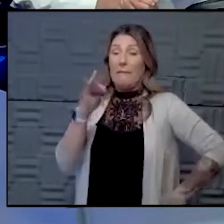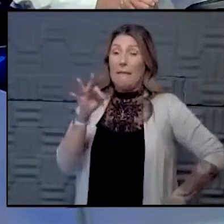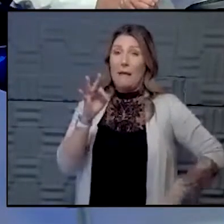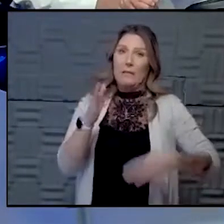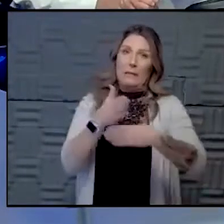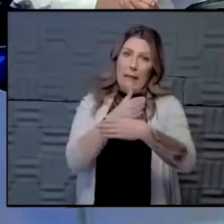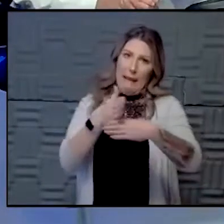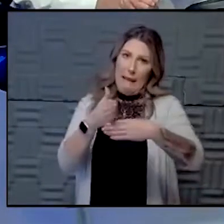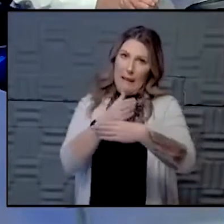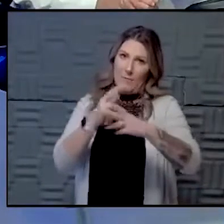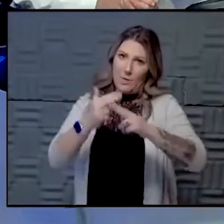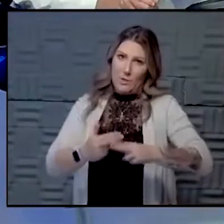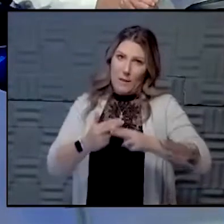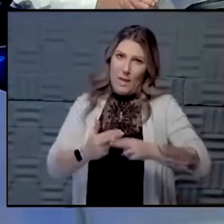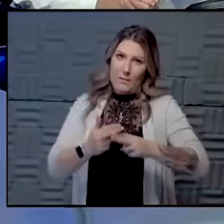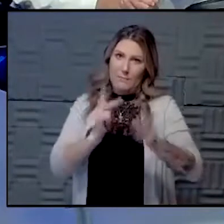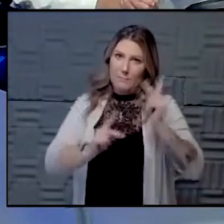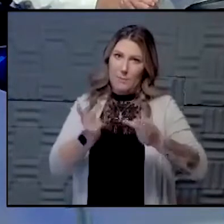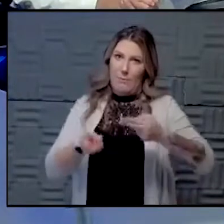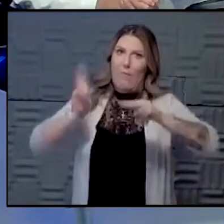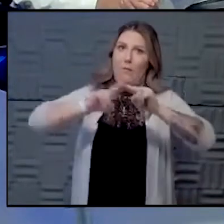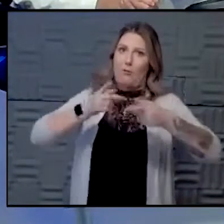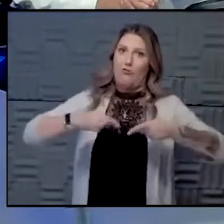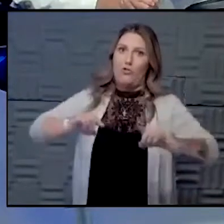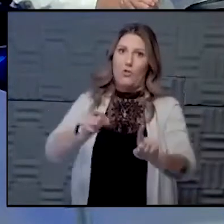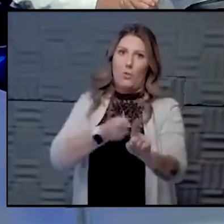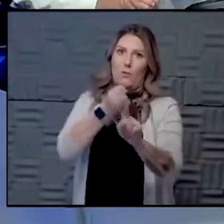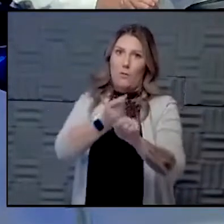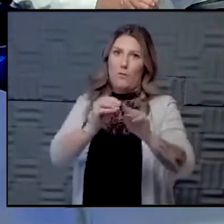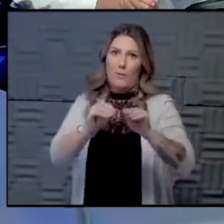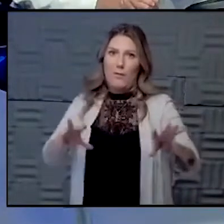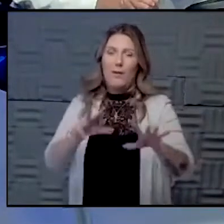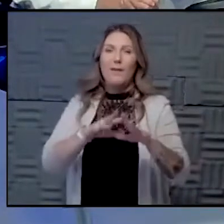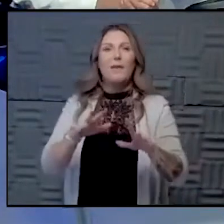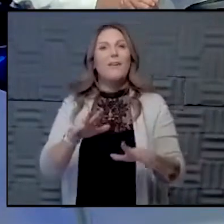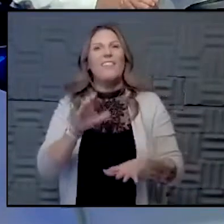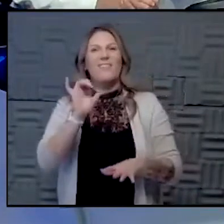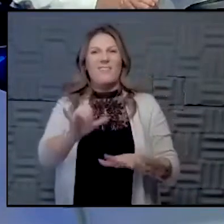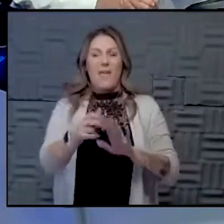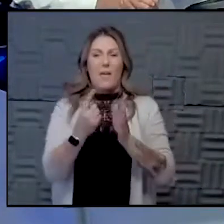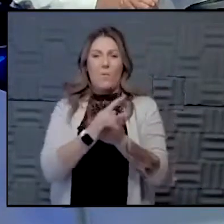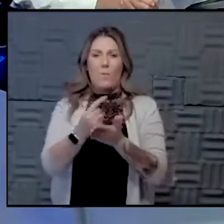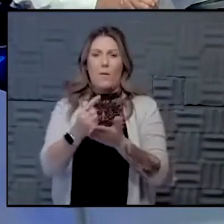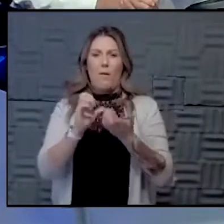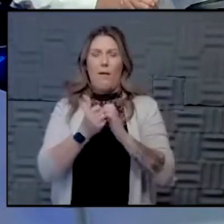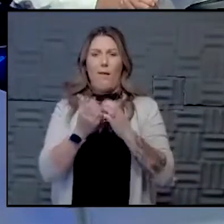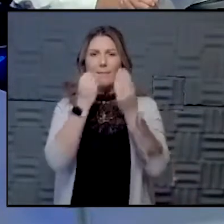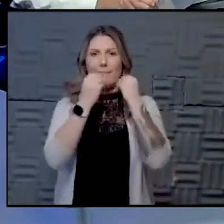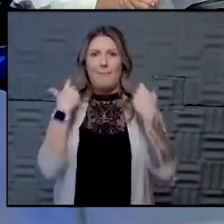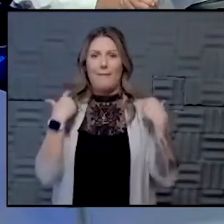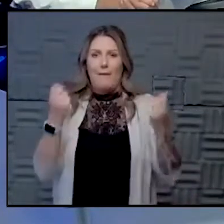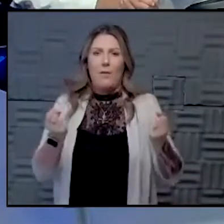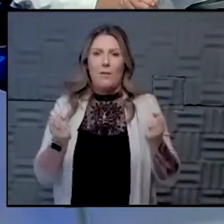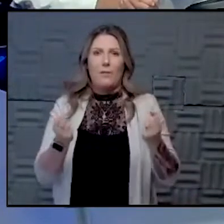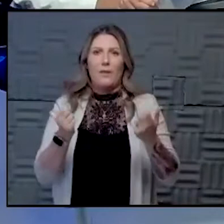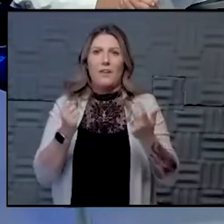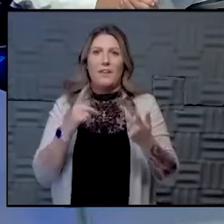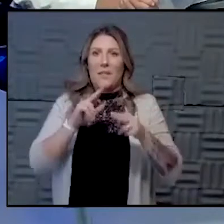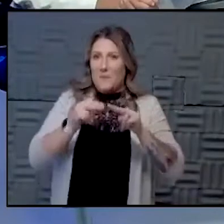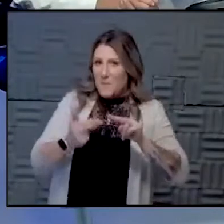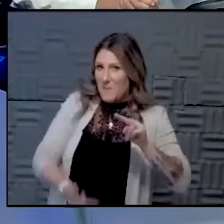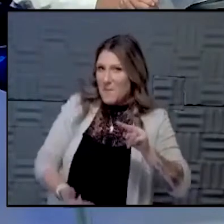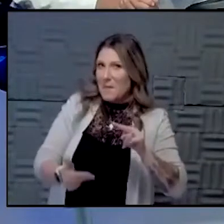everybody gained during the pandemic. There you go. And we're going to dedicate the week on how to Eat healthy. eat healthy, get rid of that